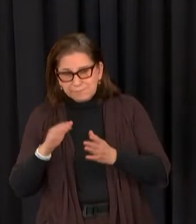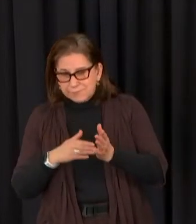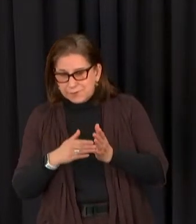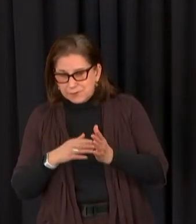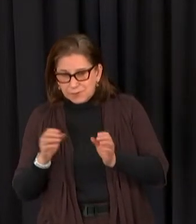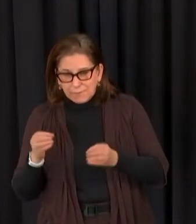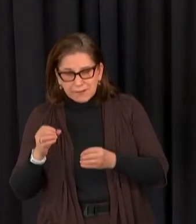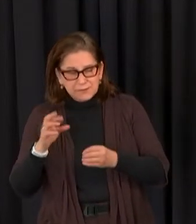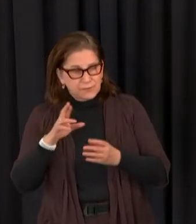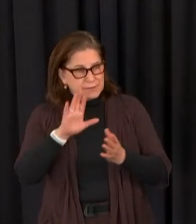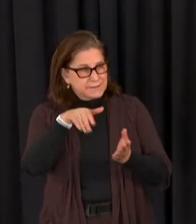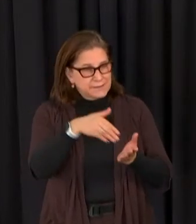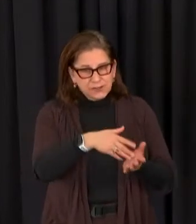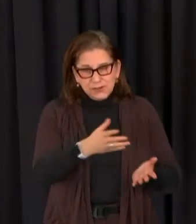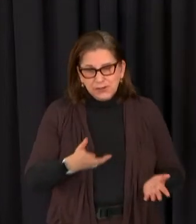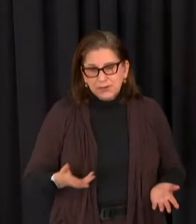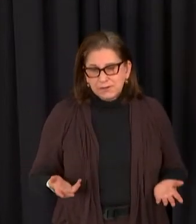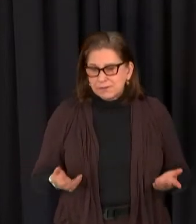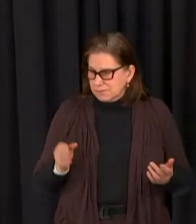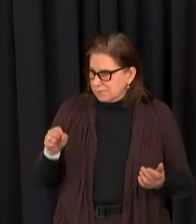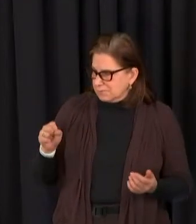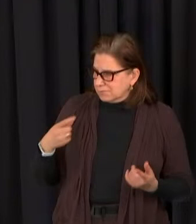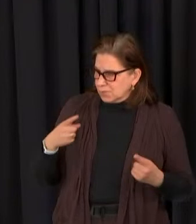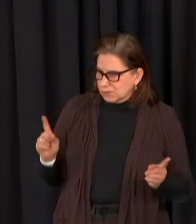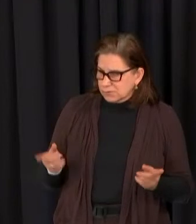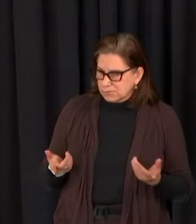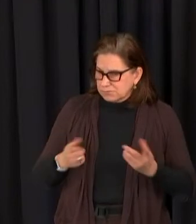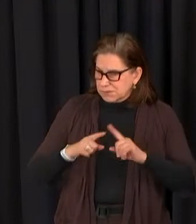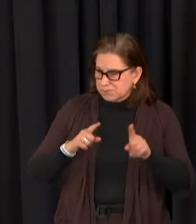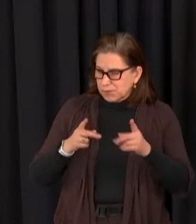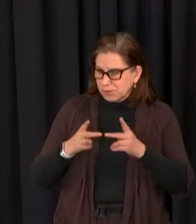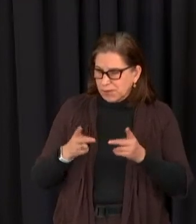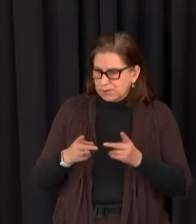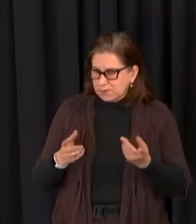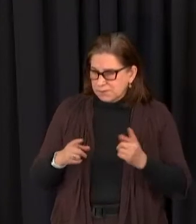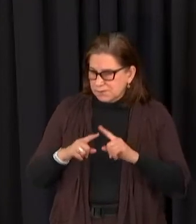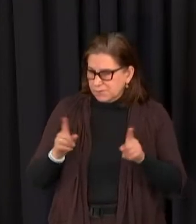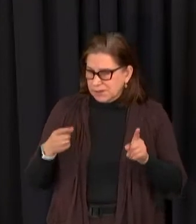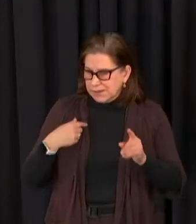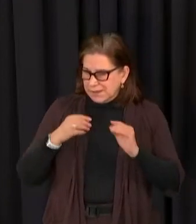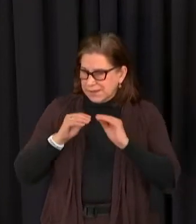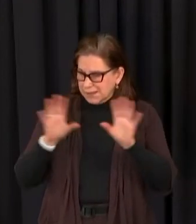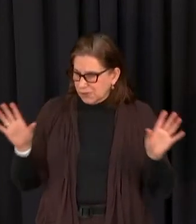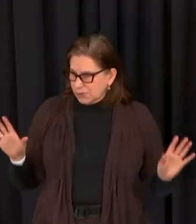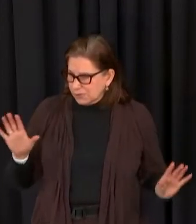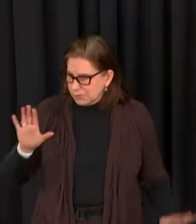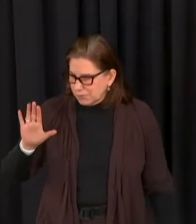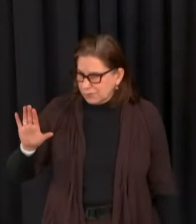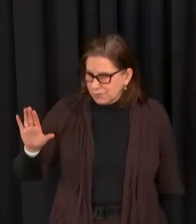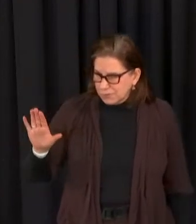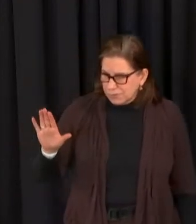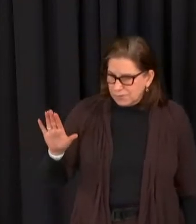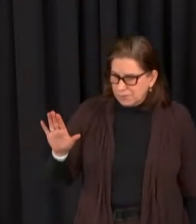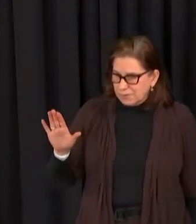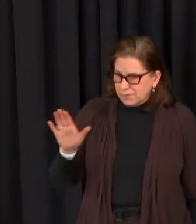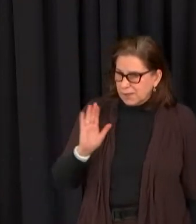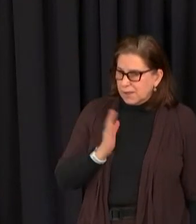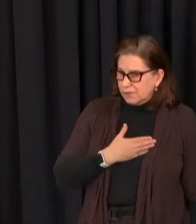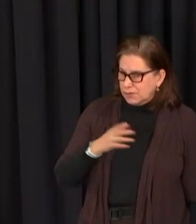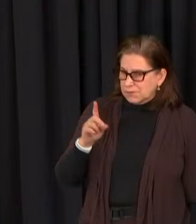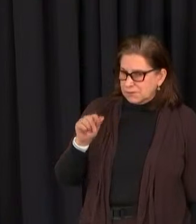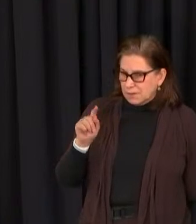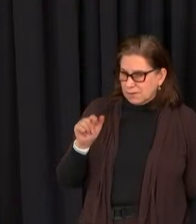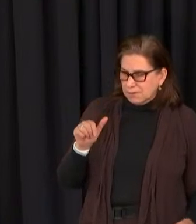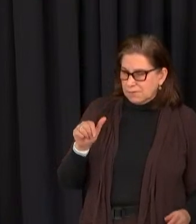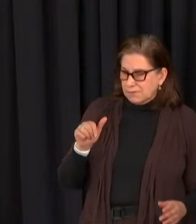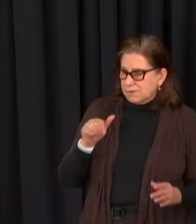you'd like them to be? They are working. I want to clarify your statement. Our data doesn't show where